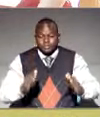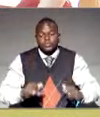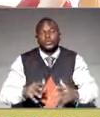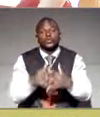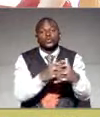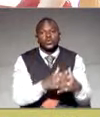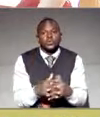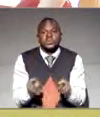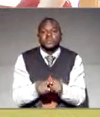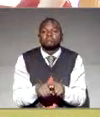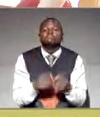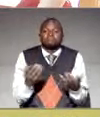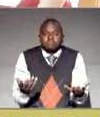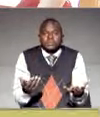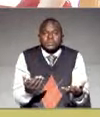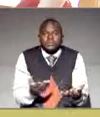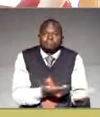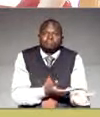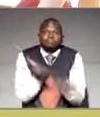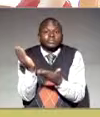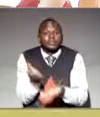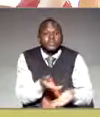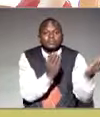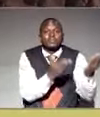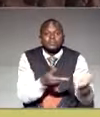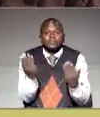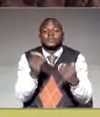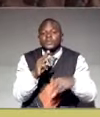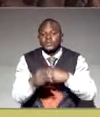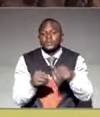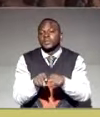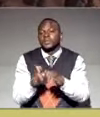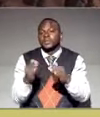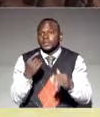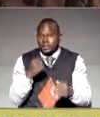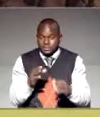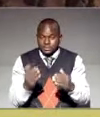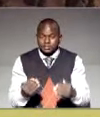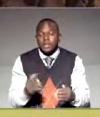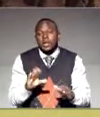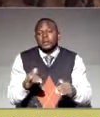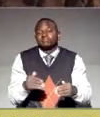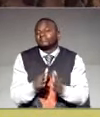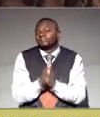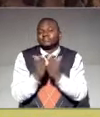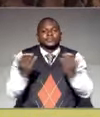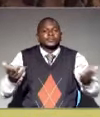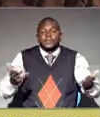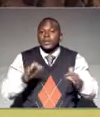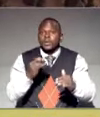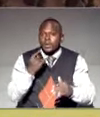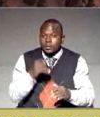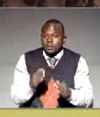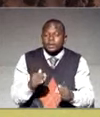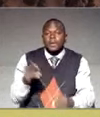but we can export anywhere all over the world. They say the rest is history. But for